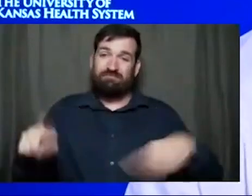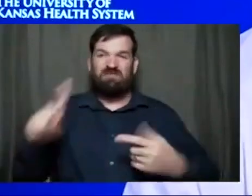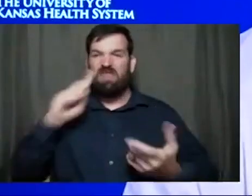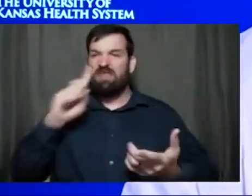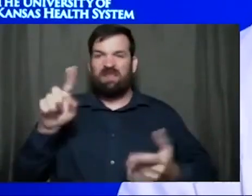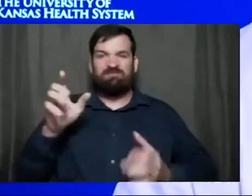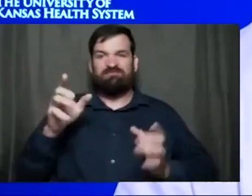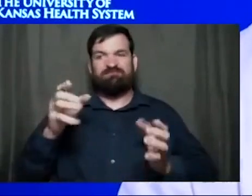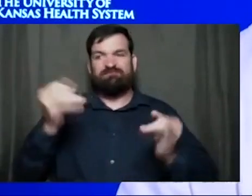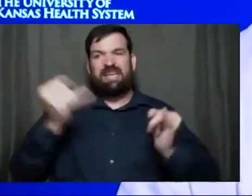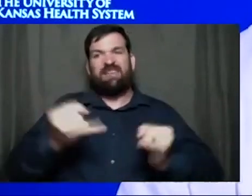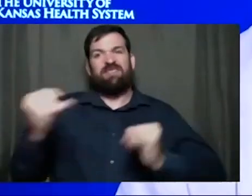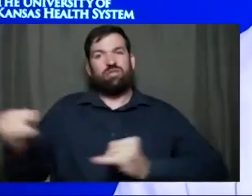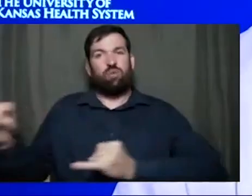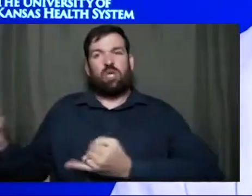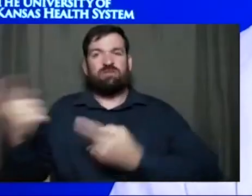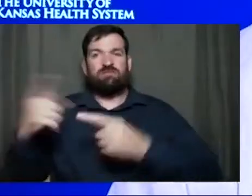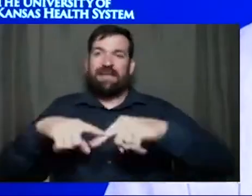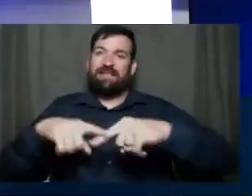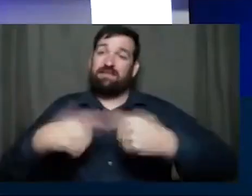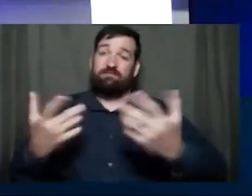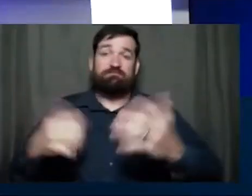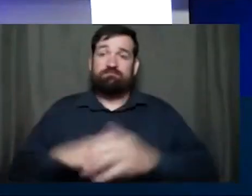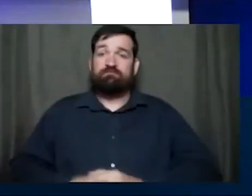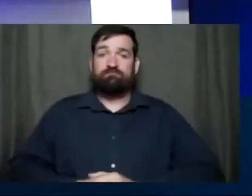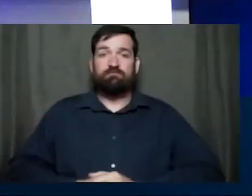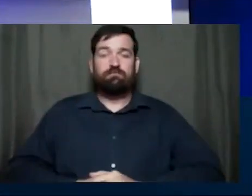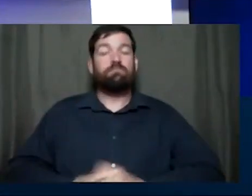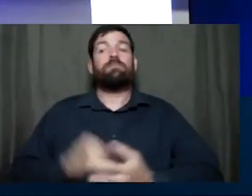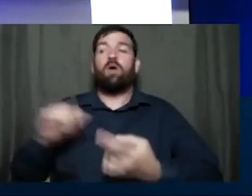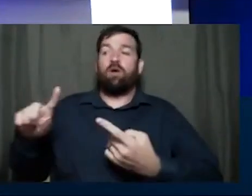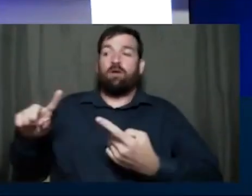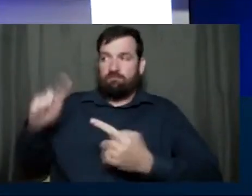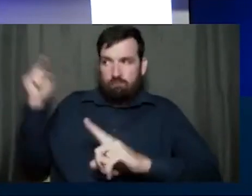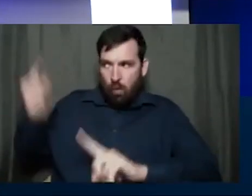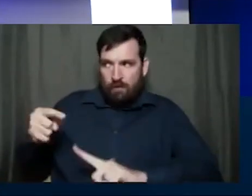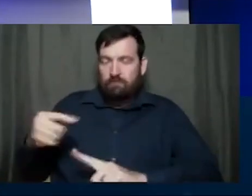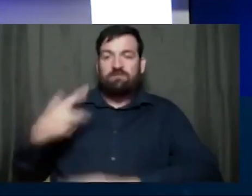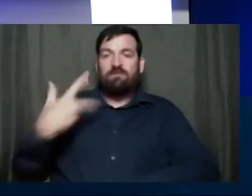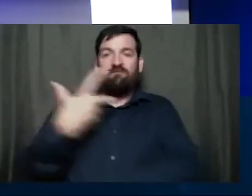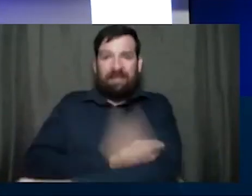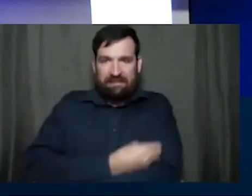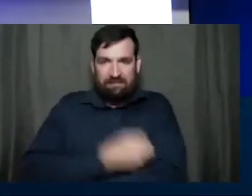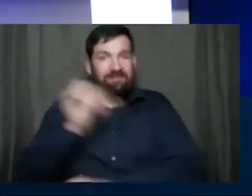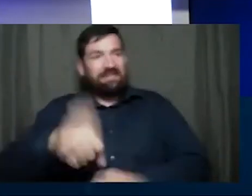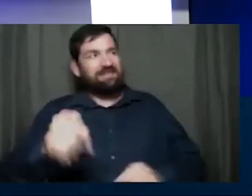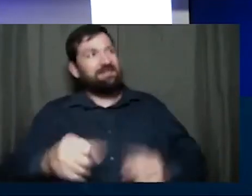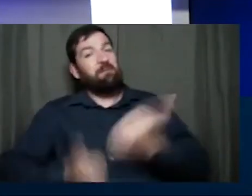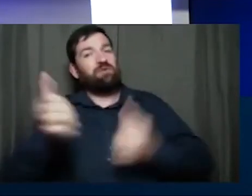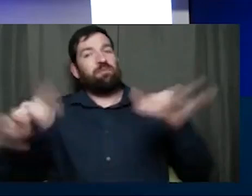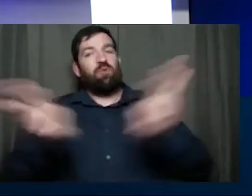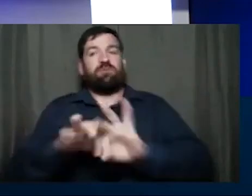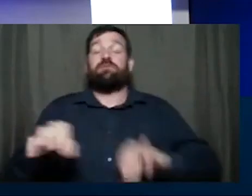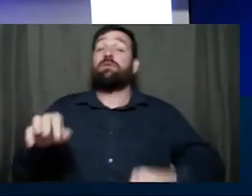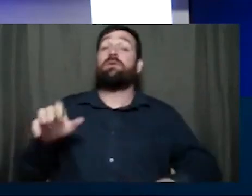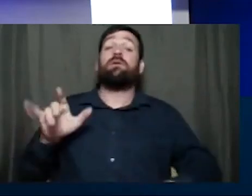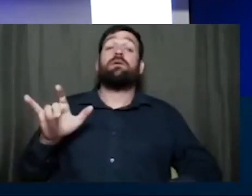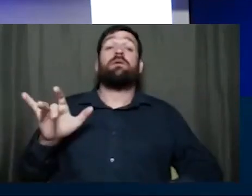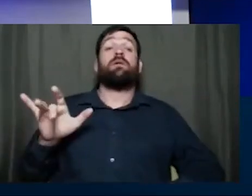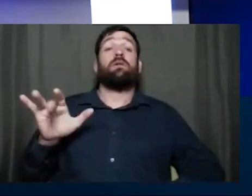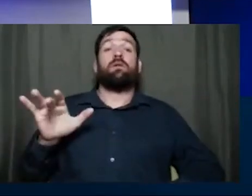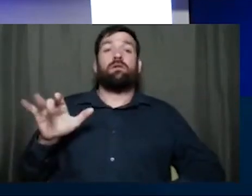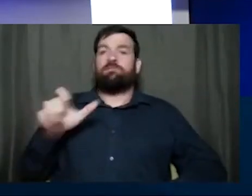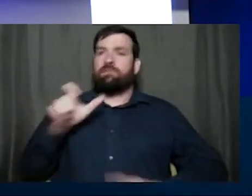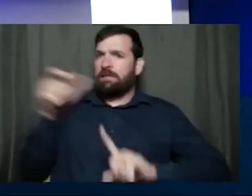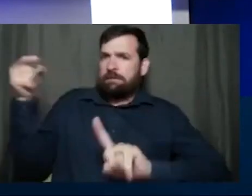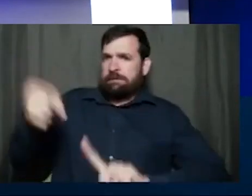individual moving forward as well. But I think what I hear you saying is get vaccinated. Absolutely. Most importantly. Yeah. Dr. Schmidtke, not to put you on the spot, but do you have